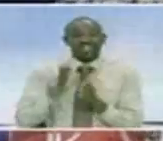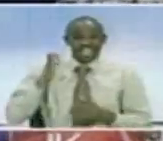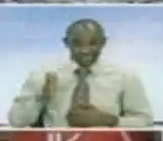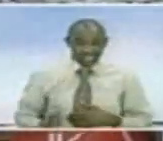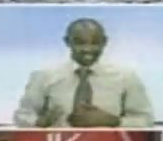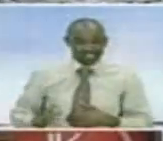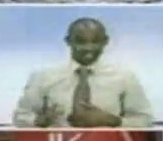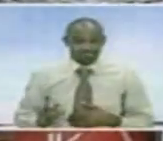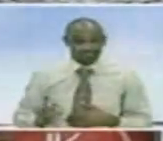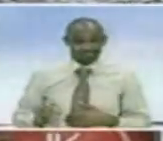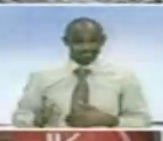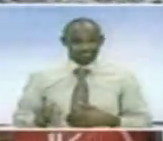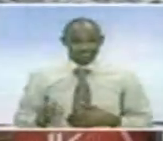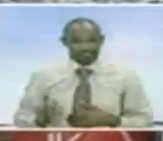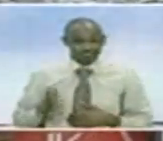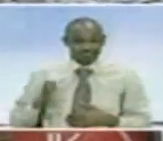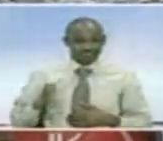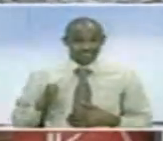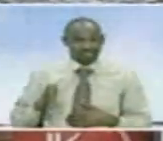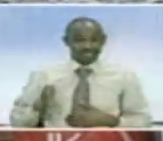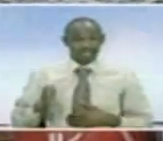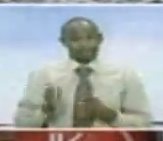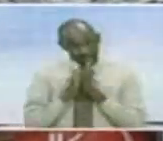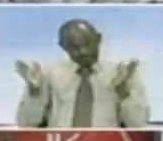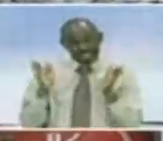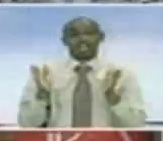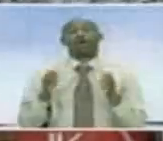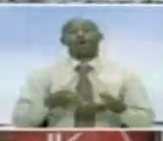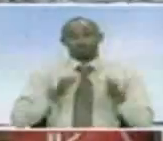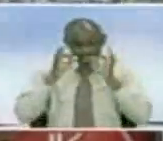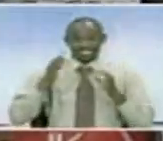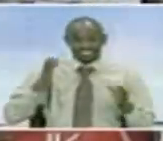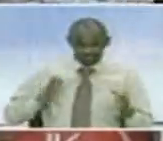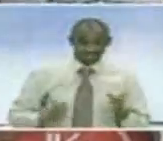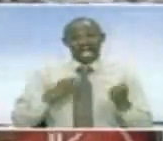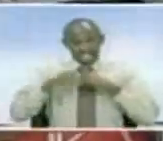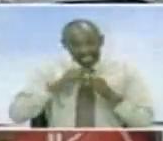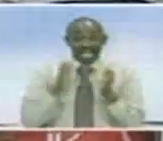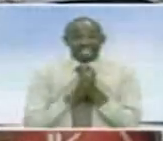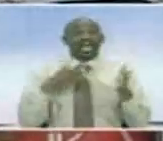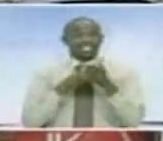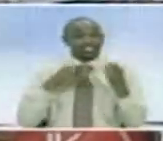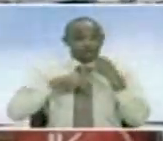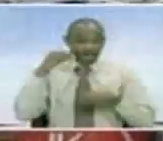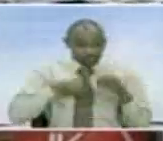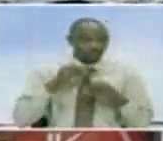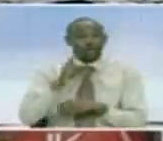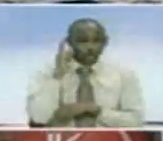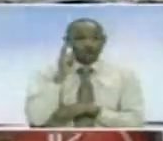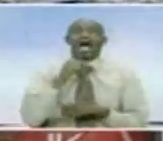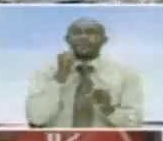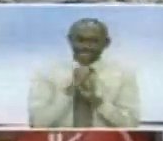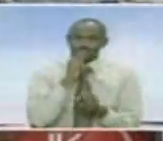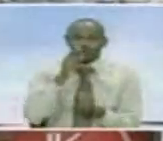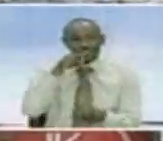ethics, you know, Public Officers Ethics Act and the anti-corruption law, I made sure it happened and I